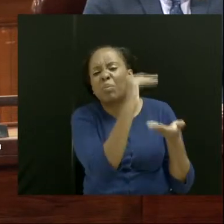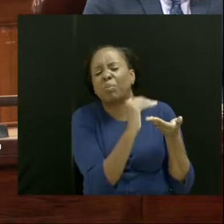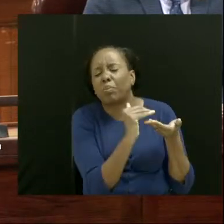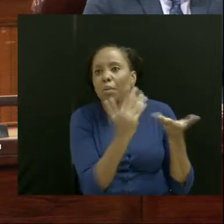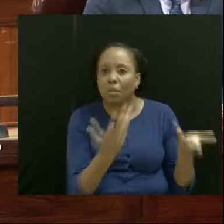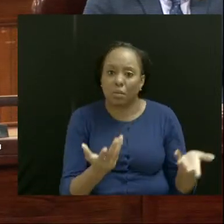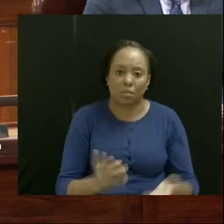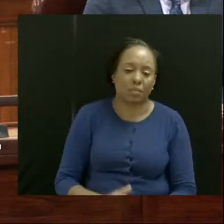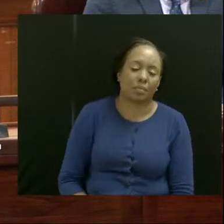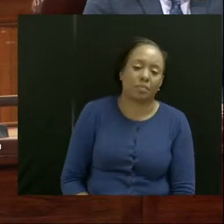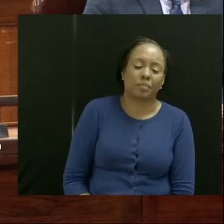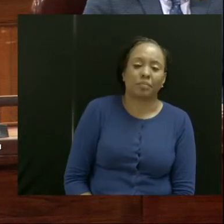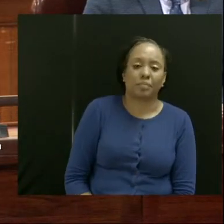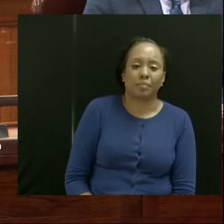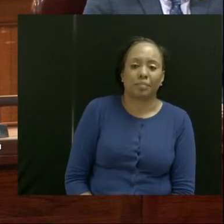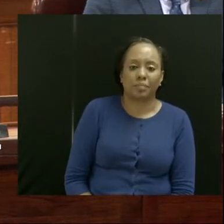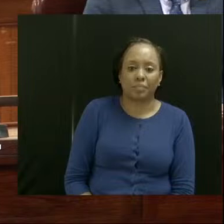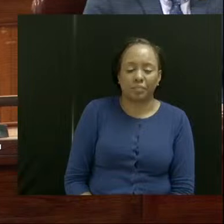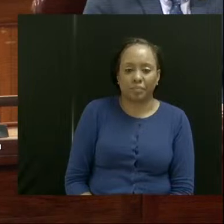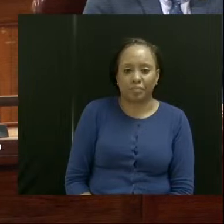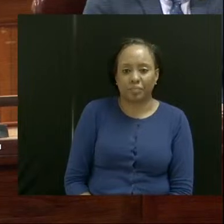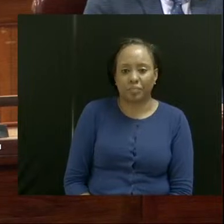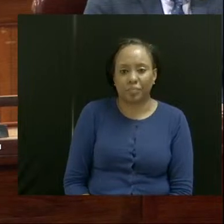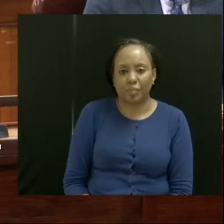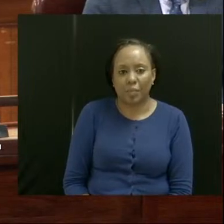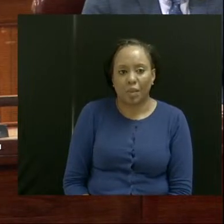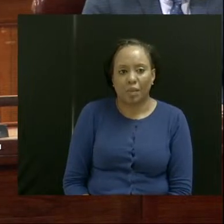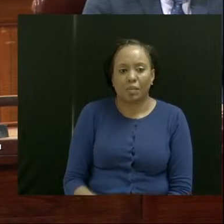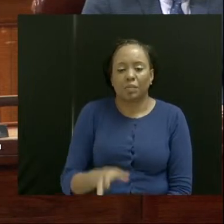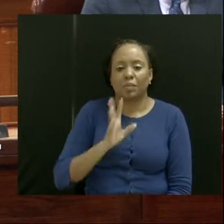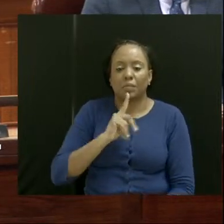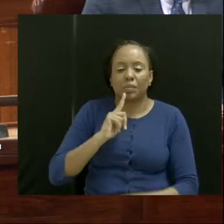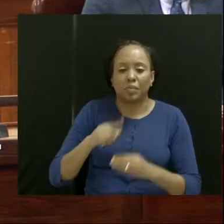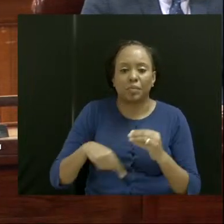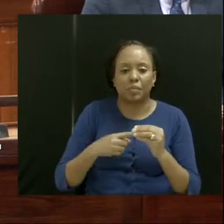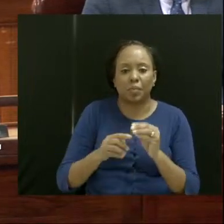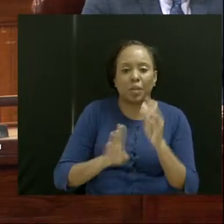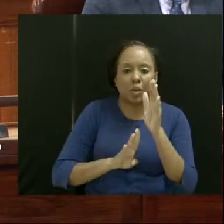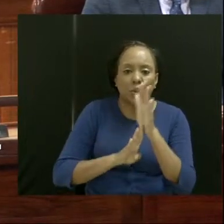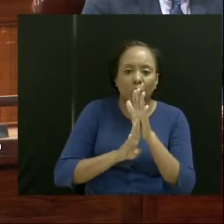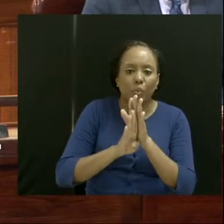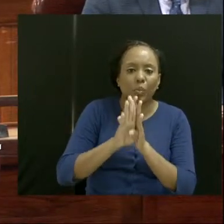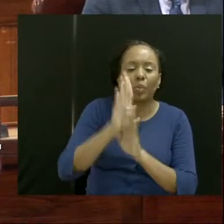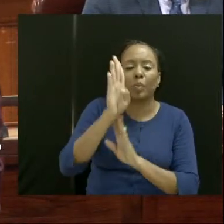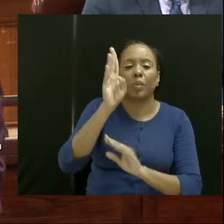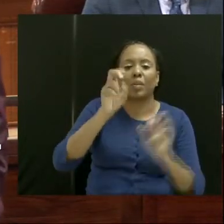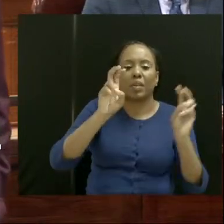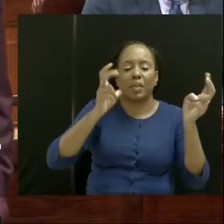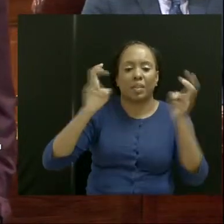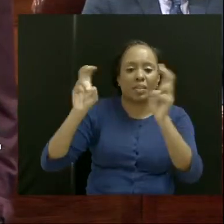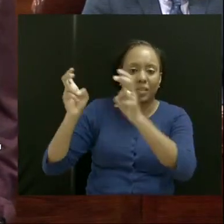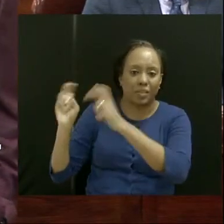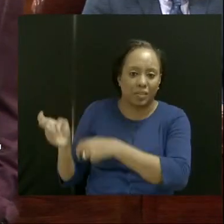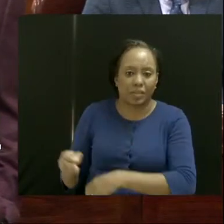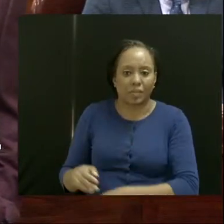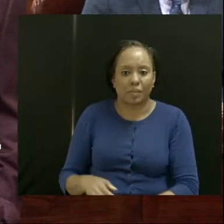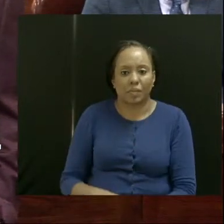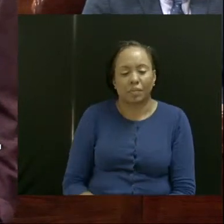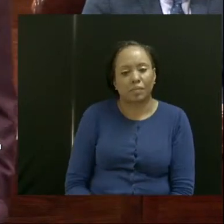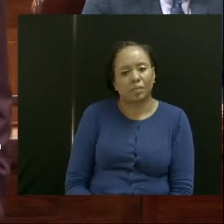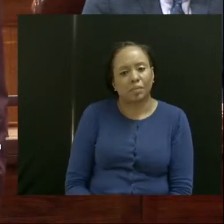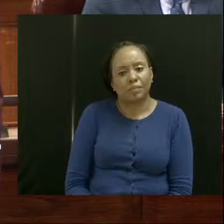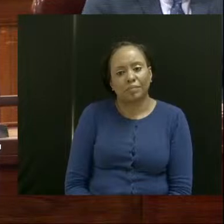issues that we are talking about. Now, the Prime Minister, with